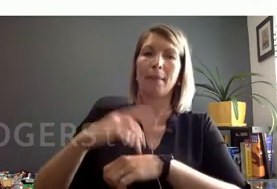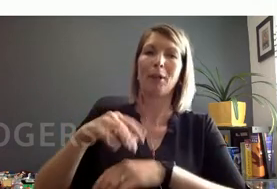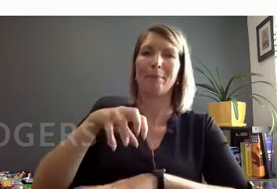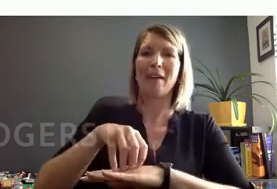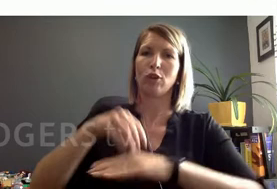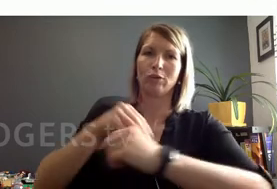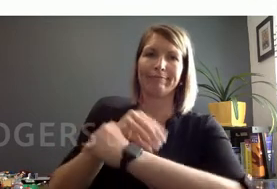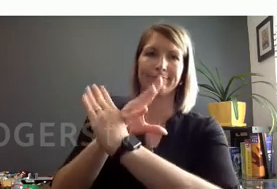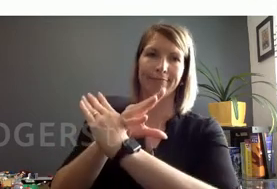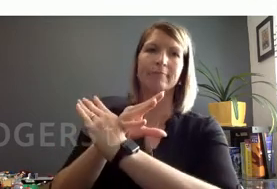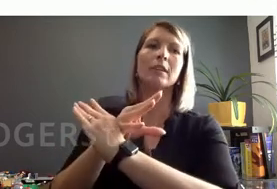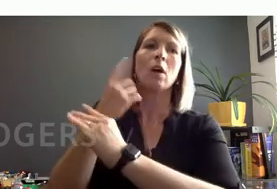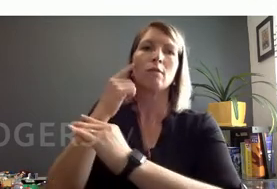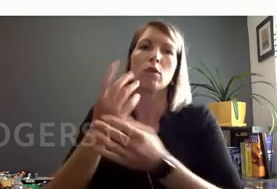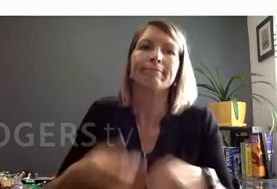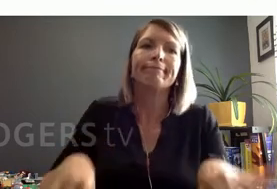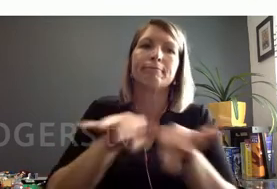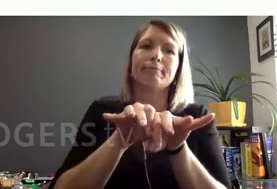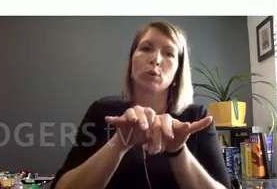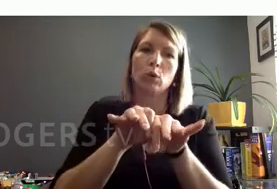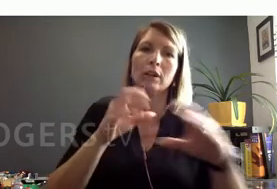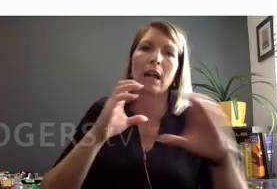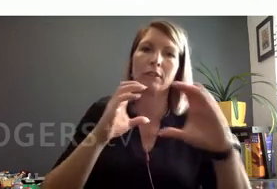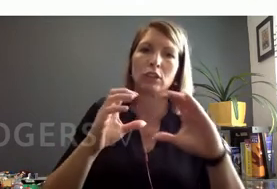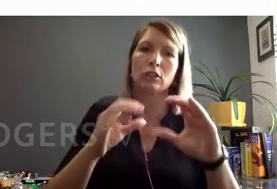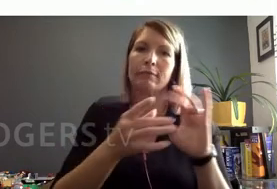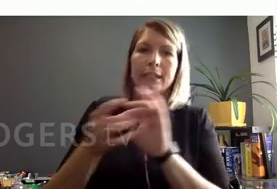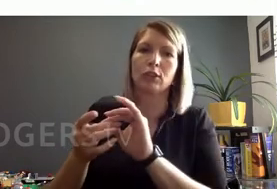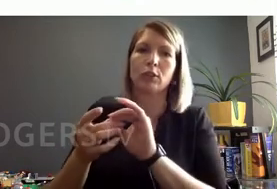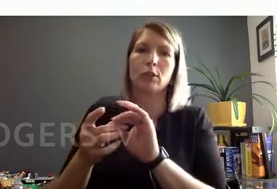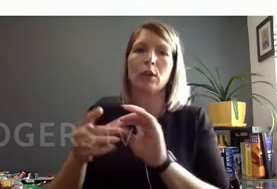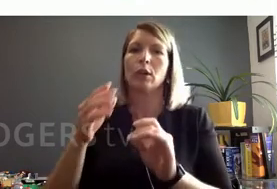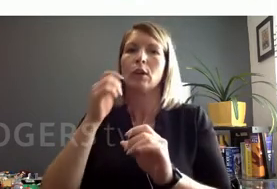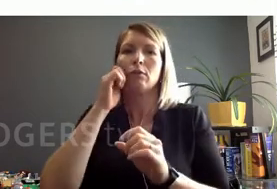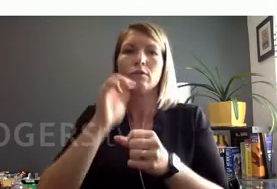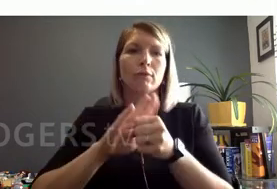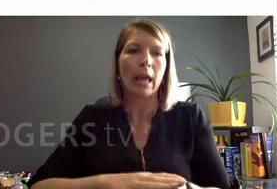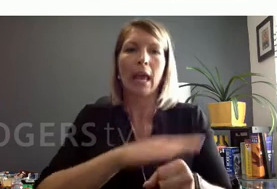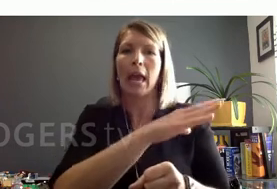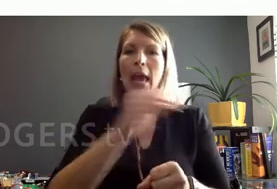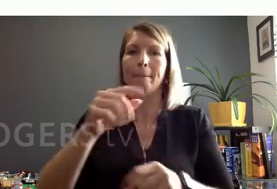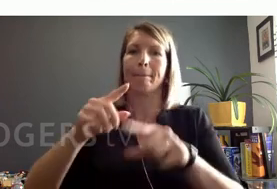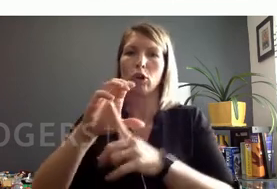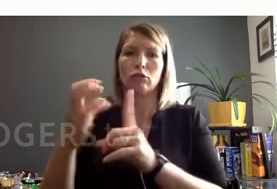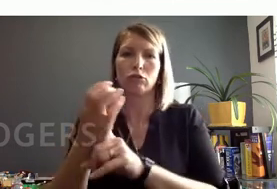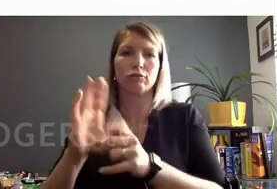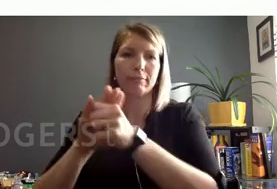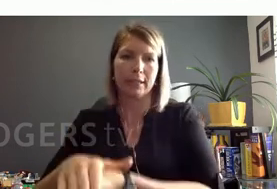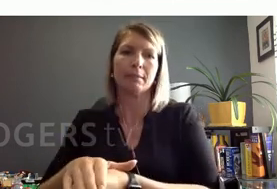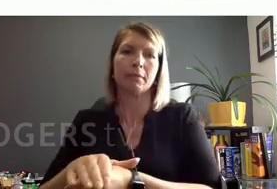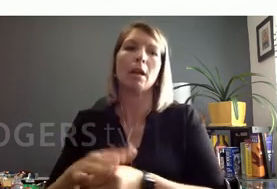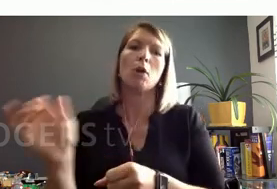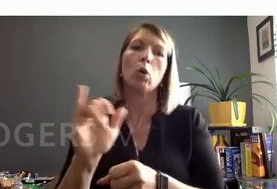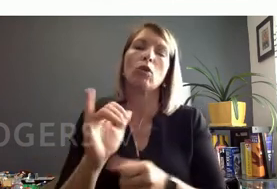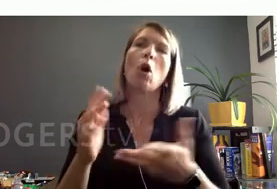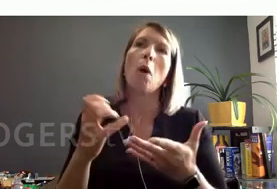important conversations on diversity and anti-racism. And number two, for promoting multiculturalism in businesses and communities in our